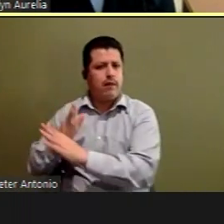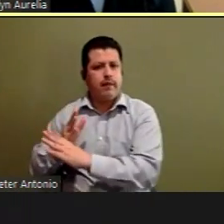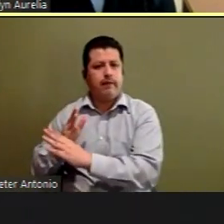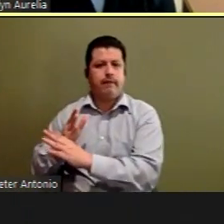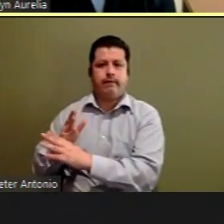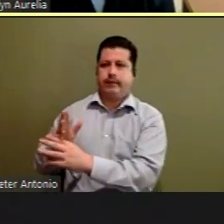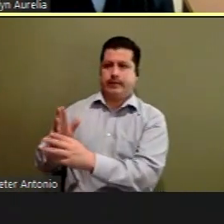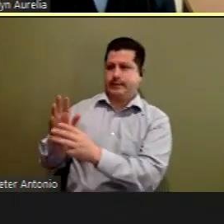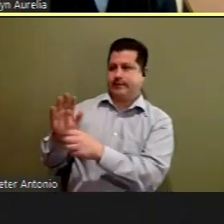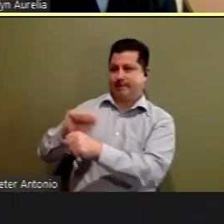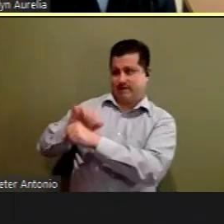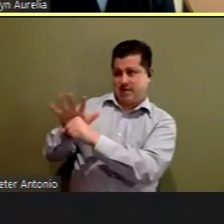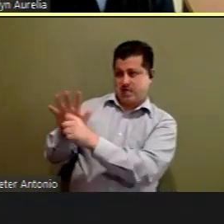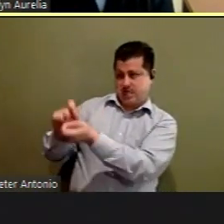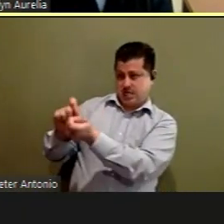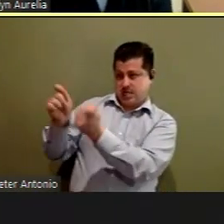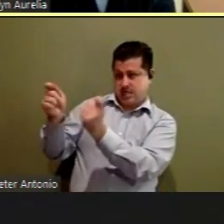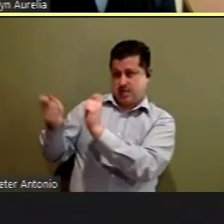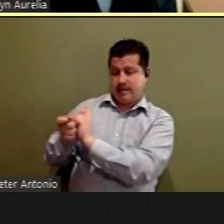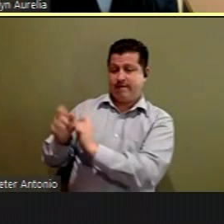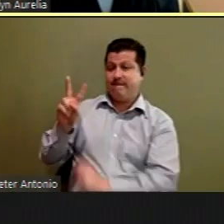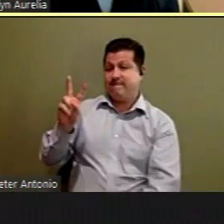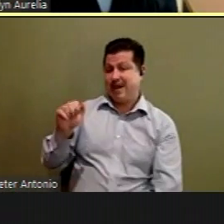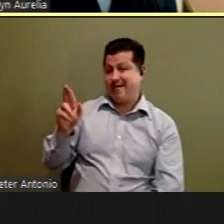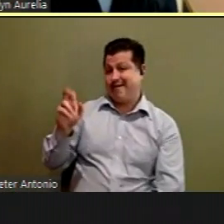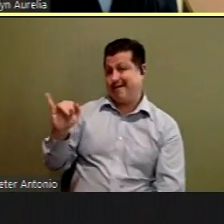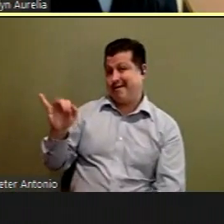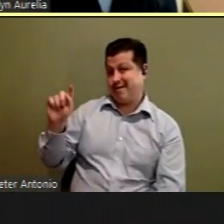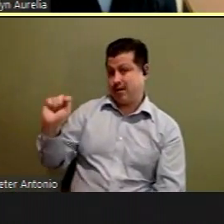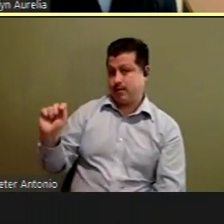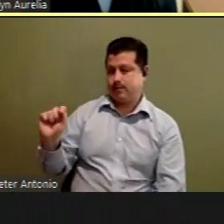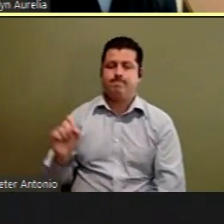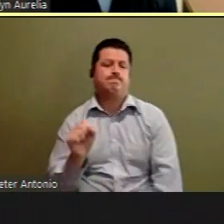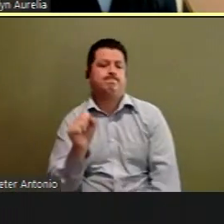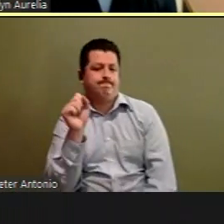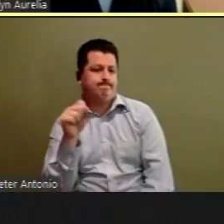effective. Pfizer and Moderna appear to be effective against the